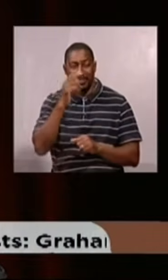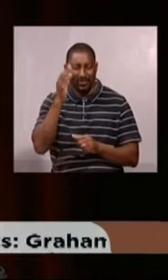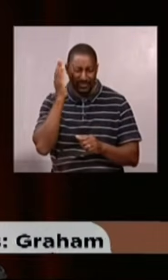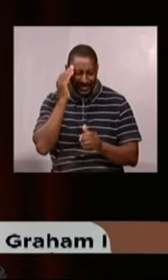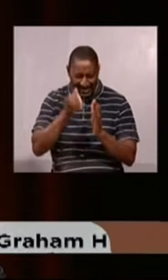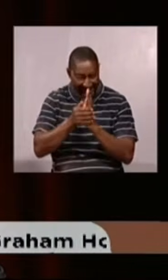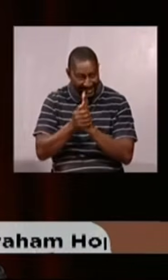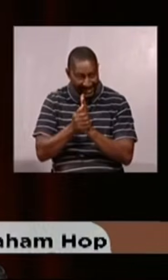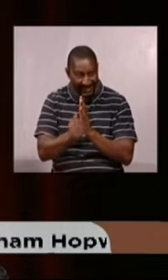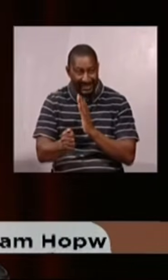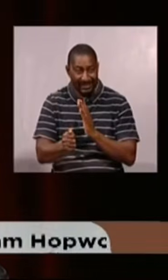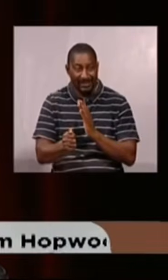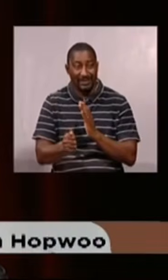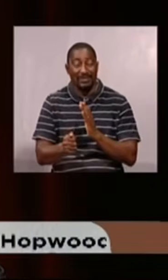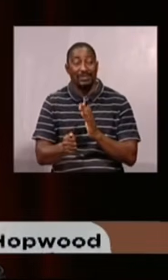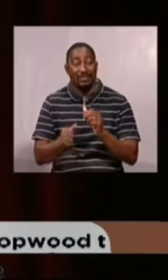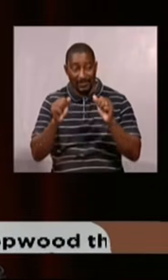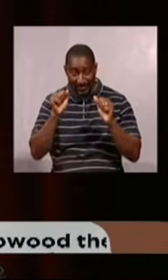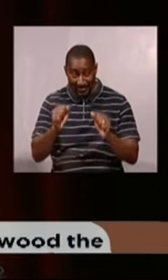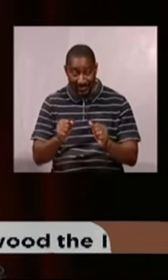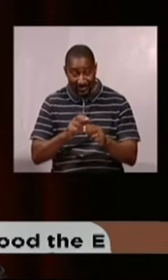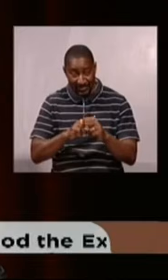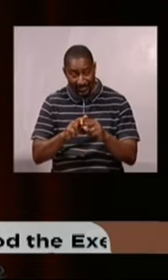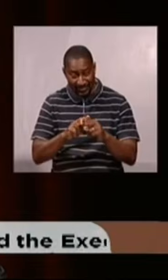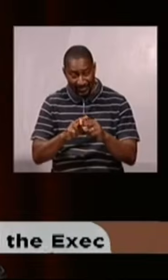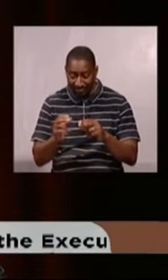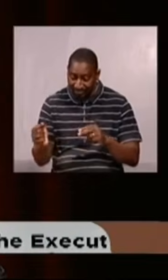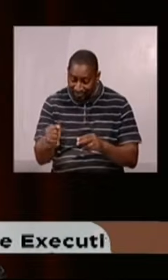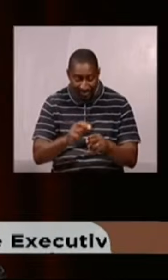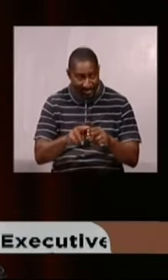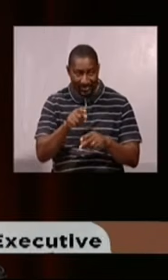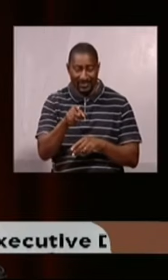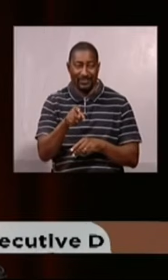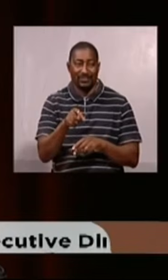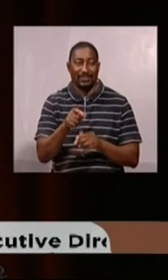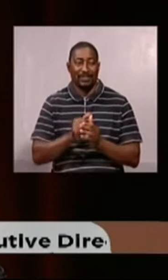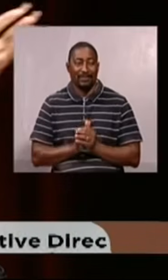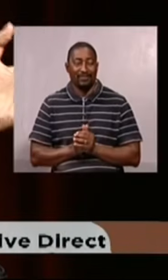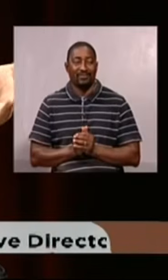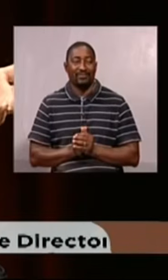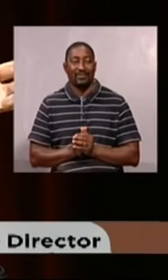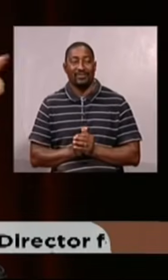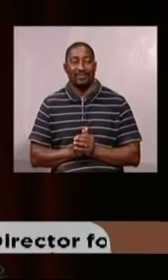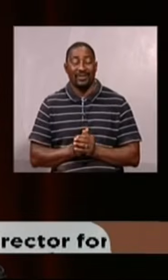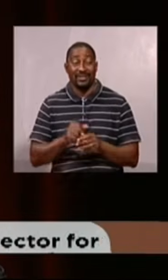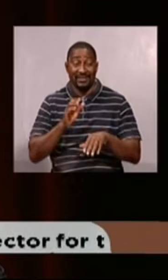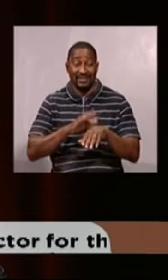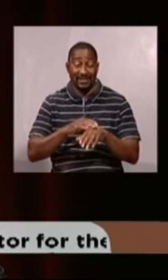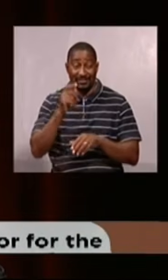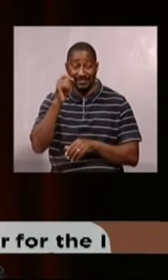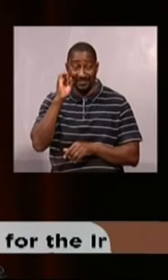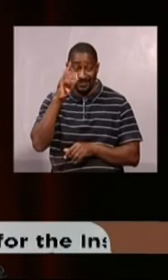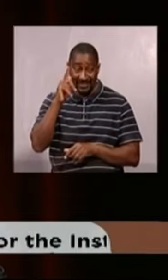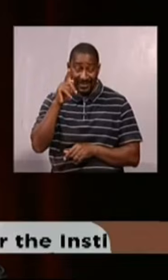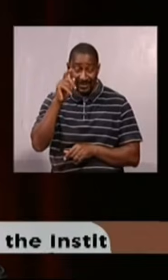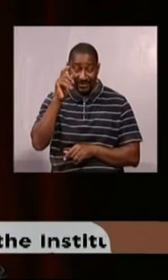You're running an office. Let them run the online positioning. You don't have to be on every single platform. I think with TikToks, we think that because